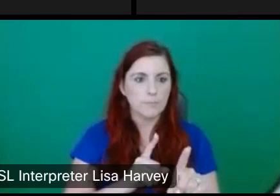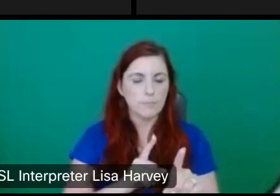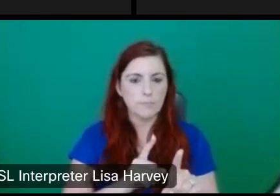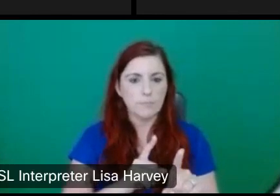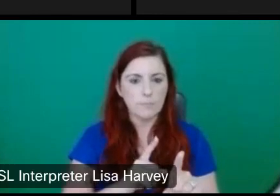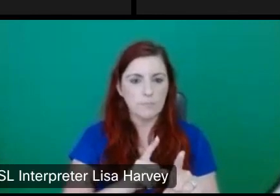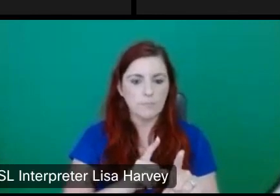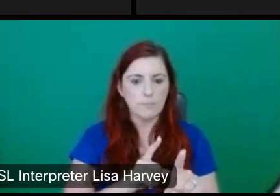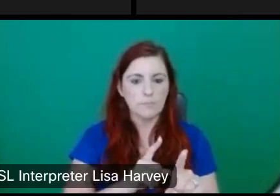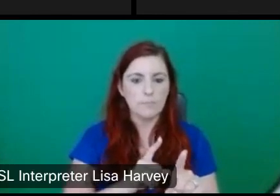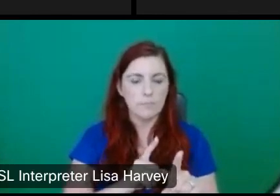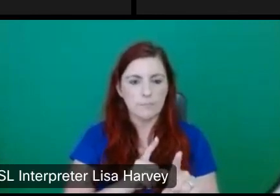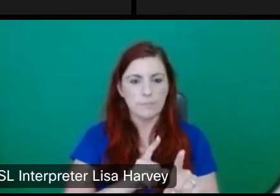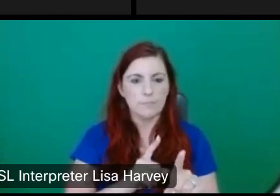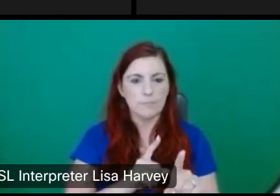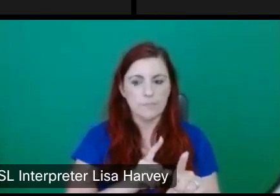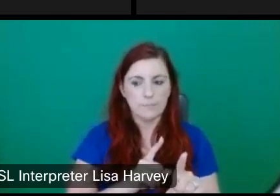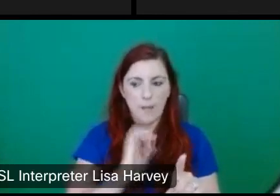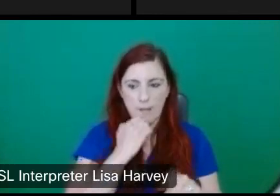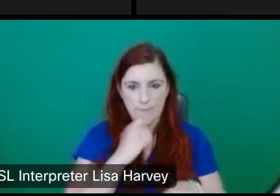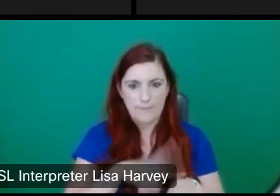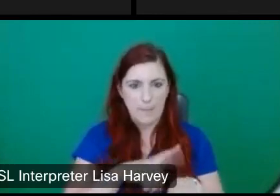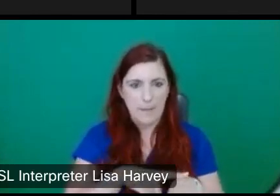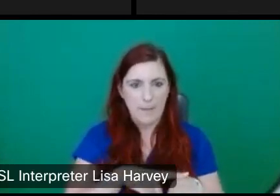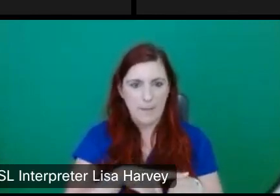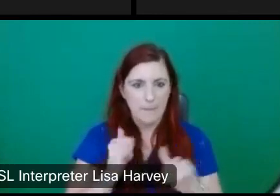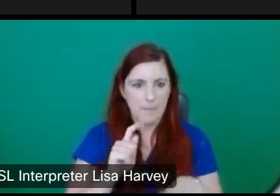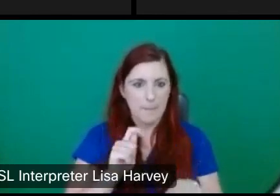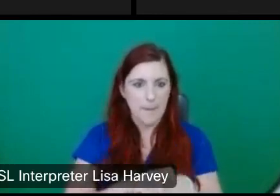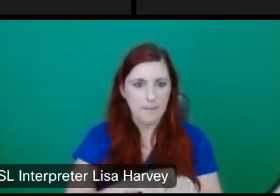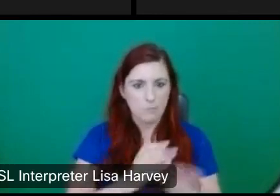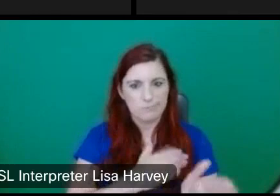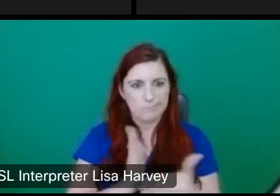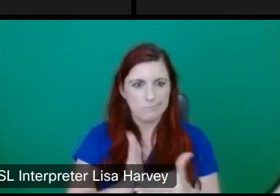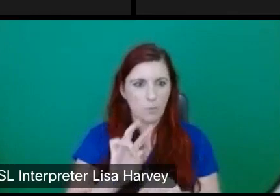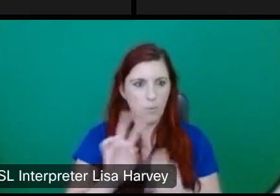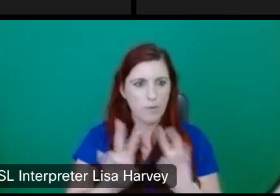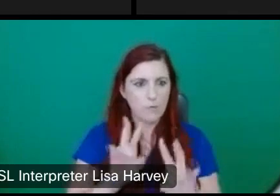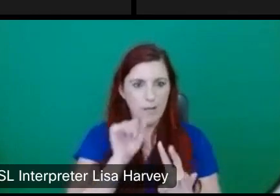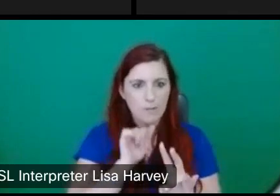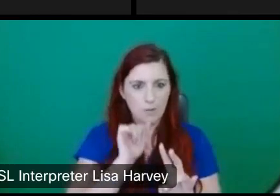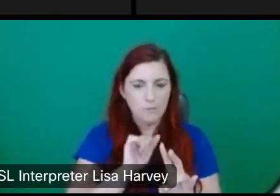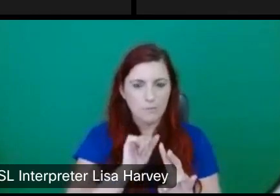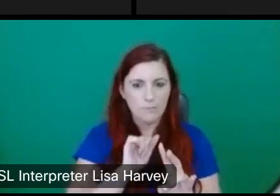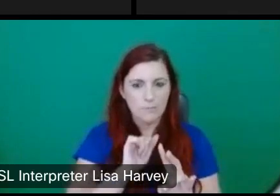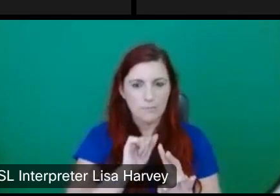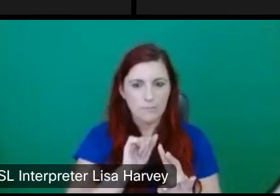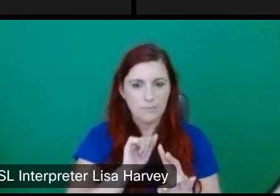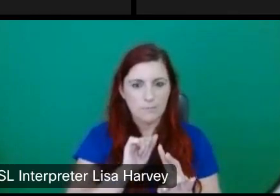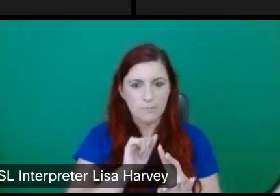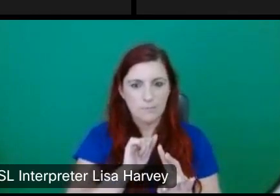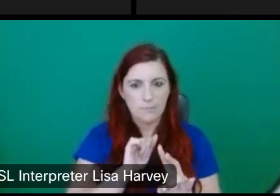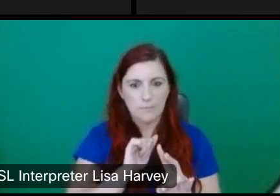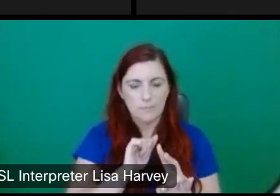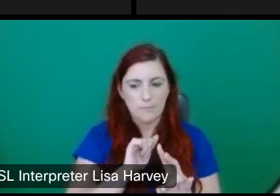just in the interest of timing, maybe it's best to move straight to the Q&A at this point. If there's,